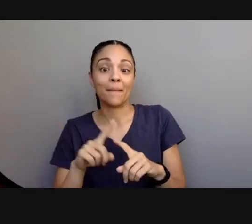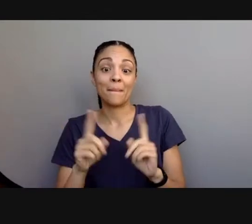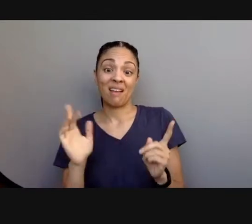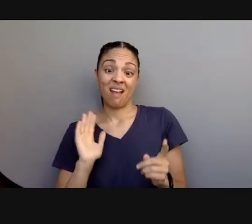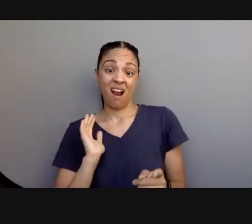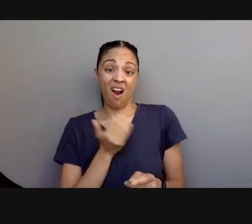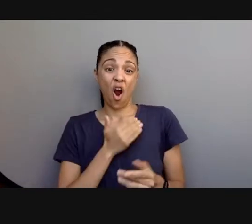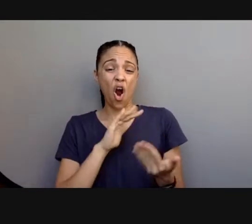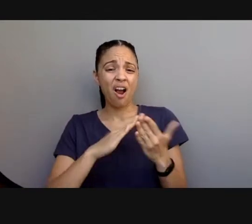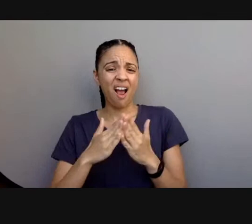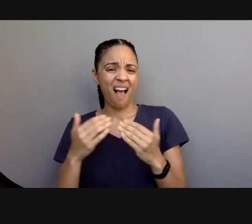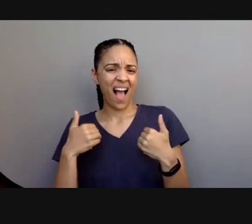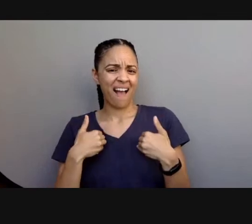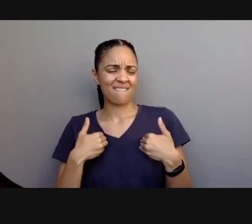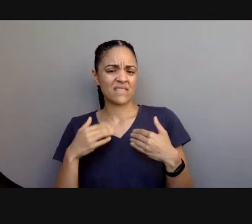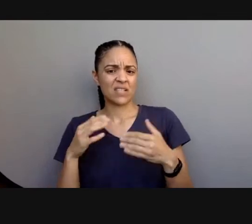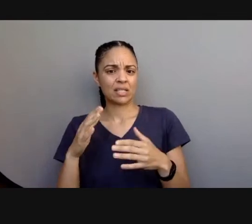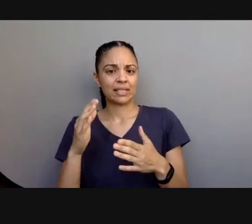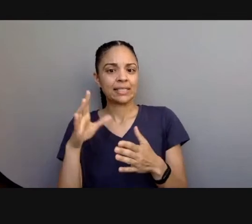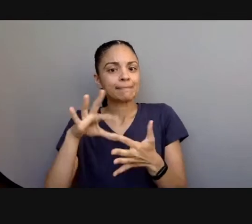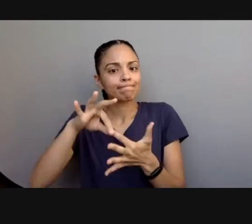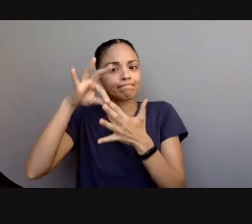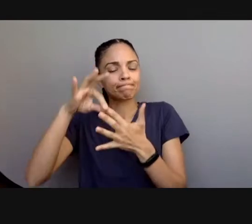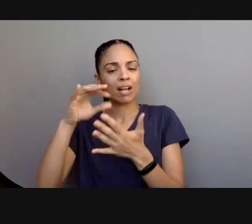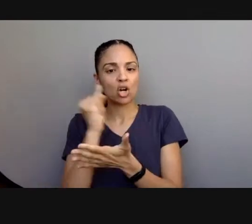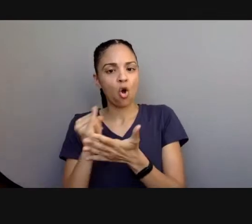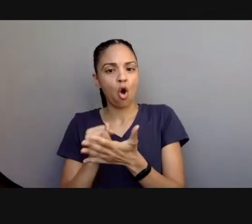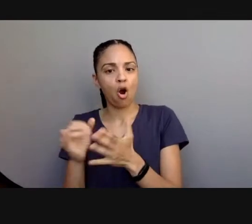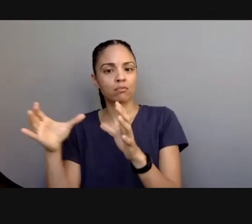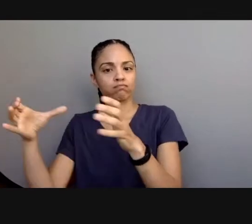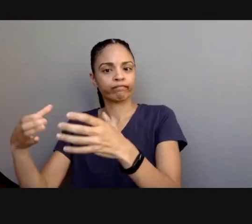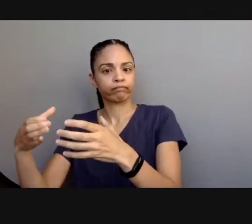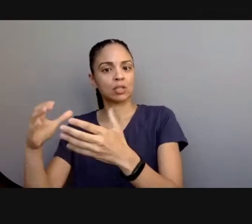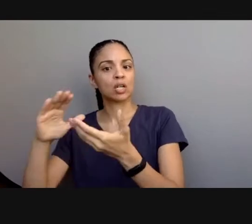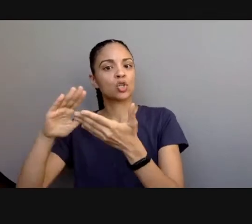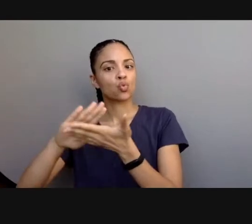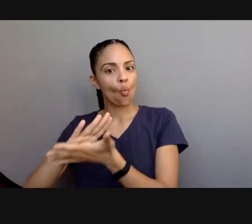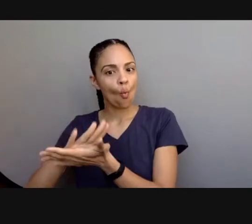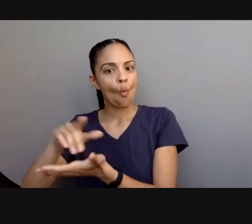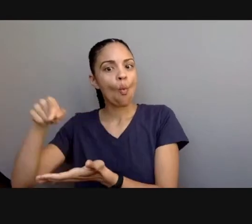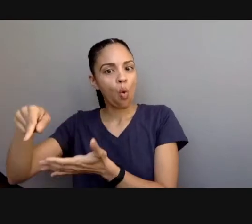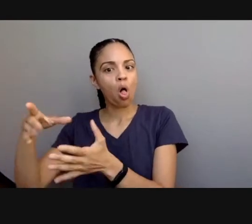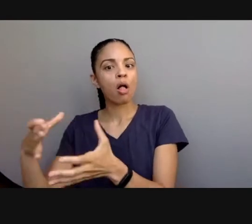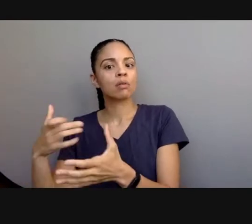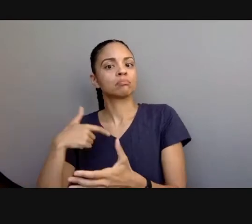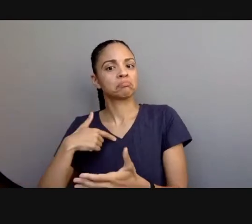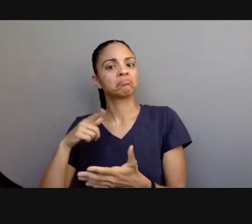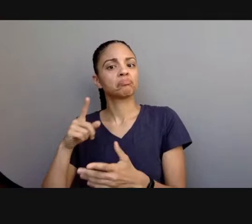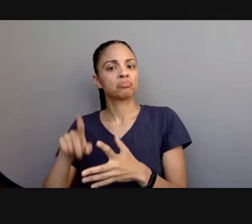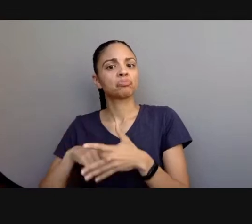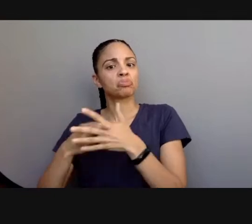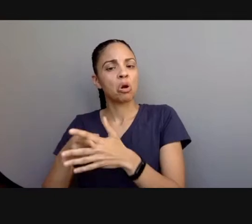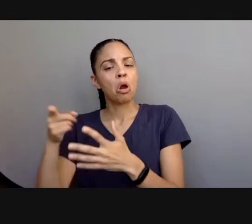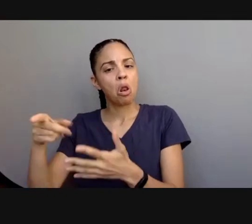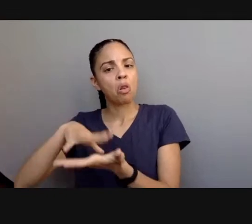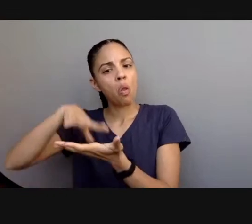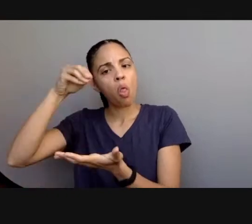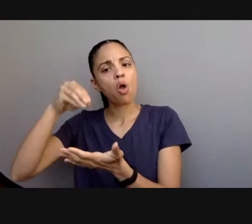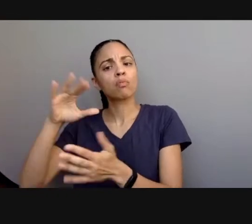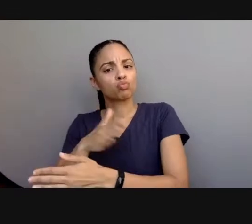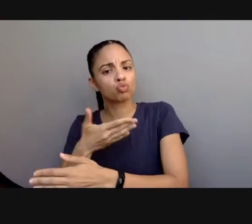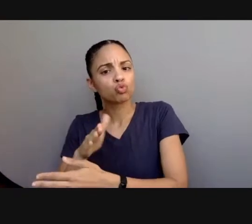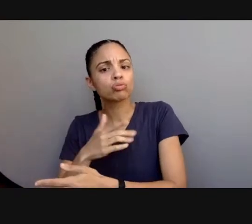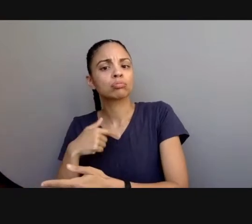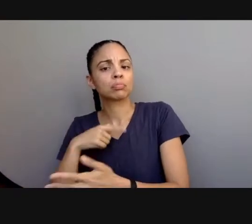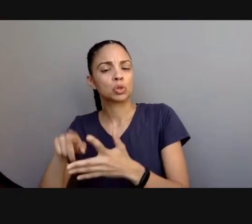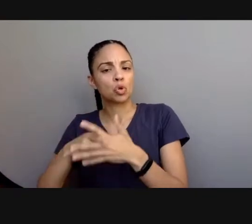there's an arts middle school, high school, elementary school. So that's where I started doing all my music. Started dancing.